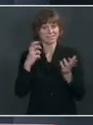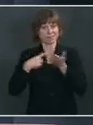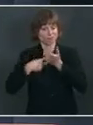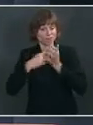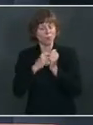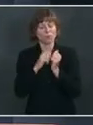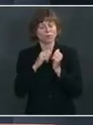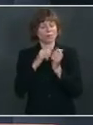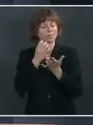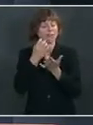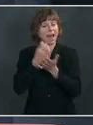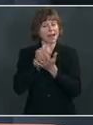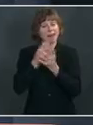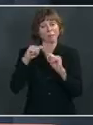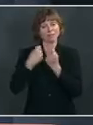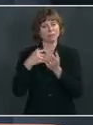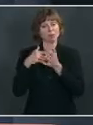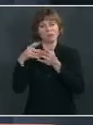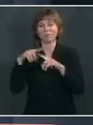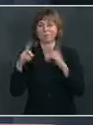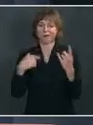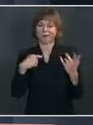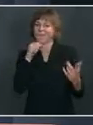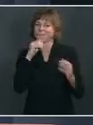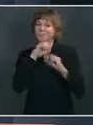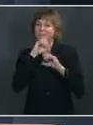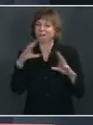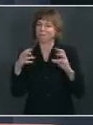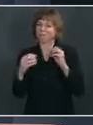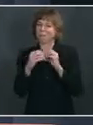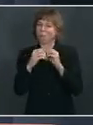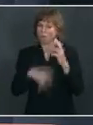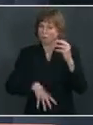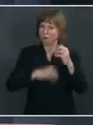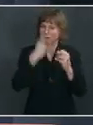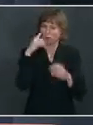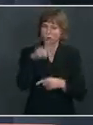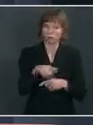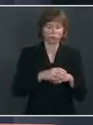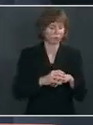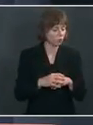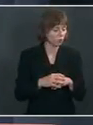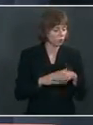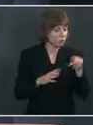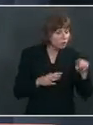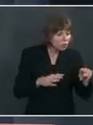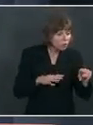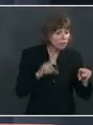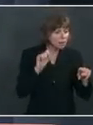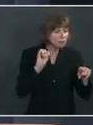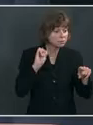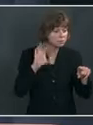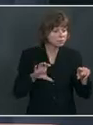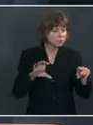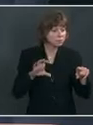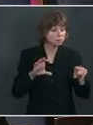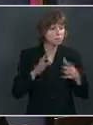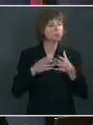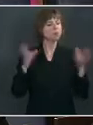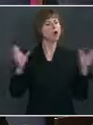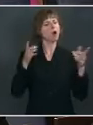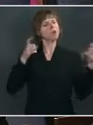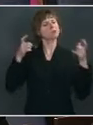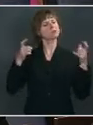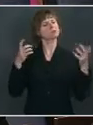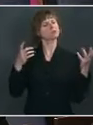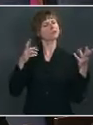frequently, but I don't have anything more to read out for you. Go ahead. Is the SEC, DOJ, or broader administration